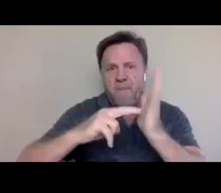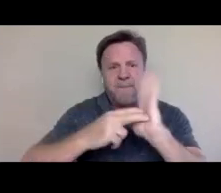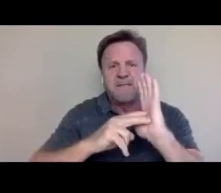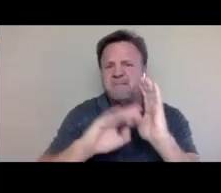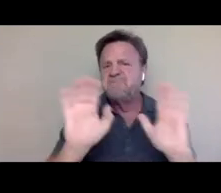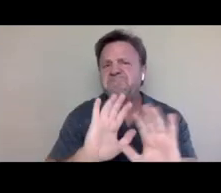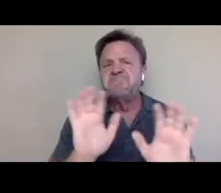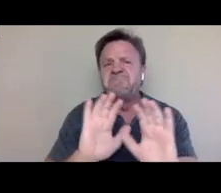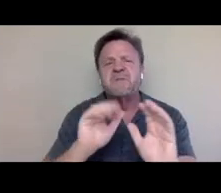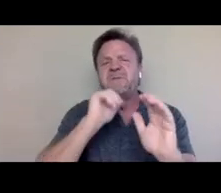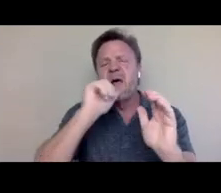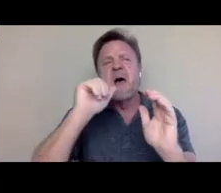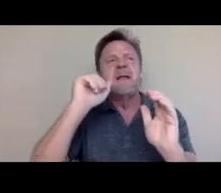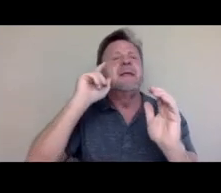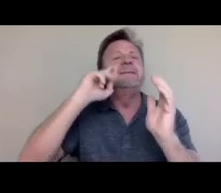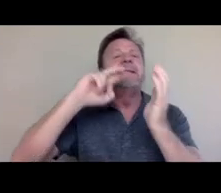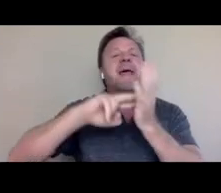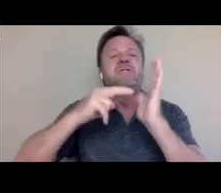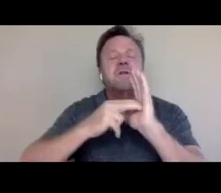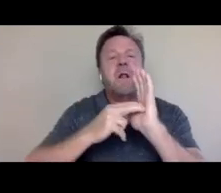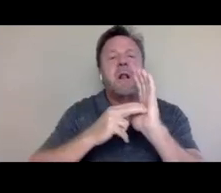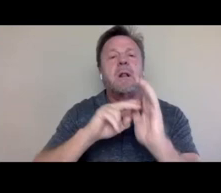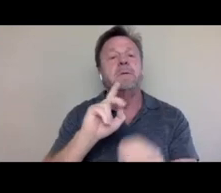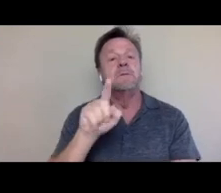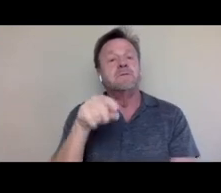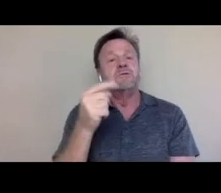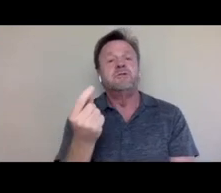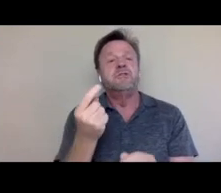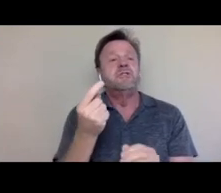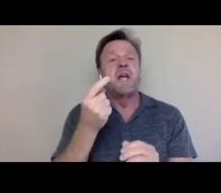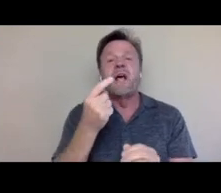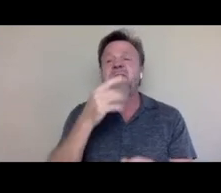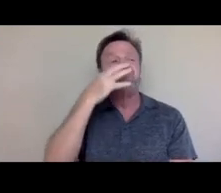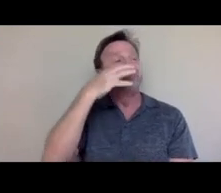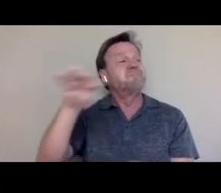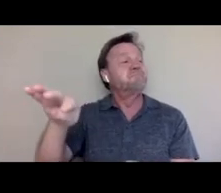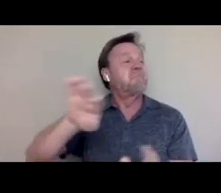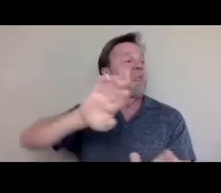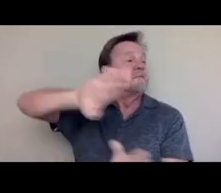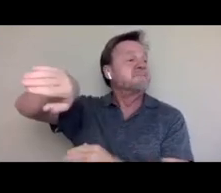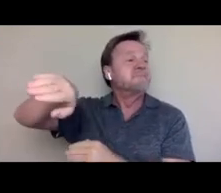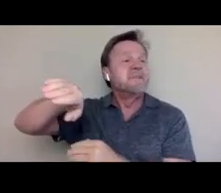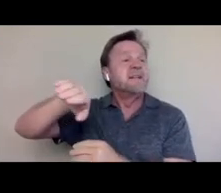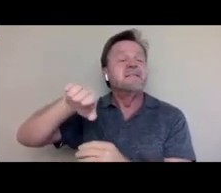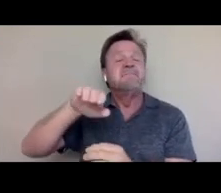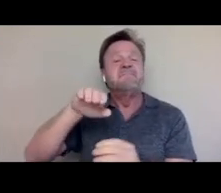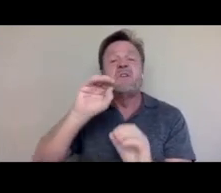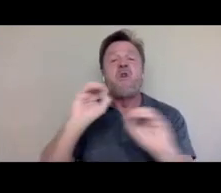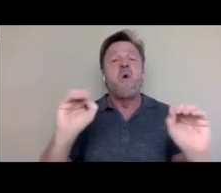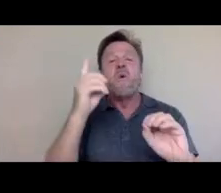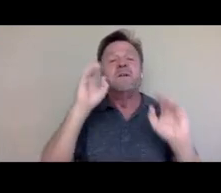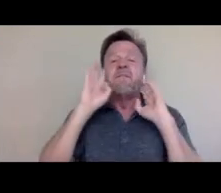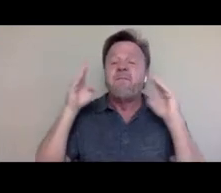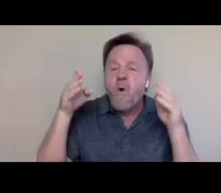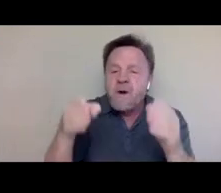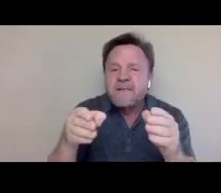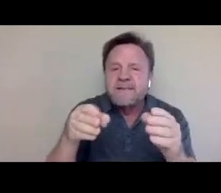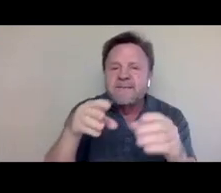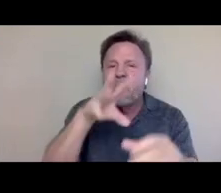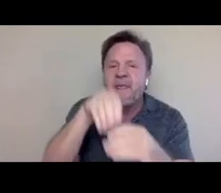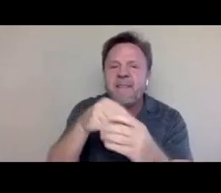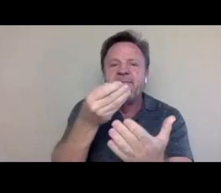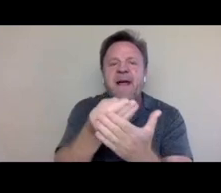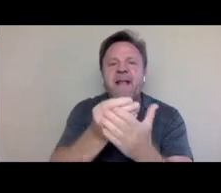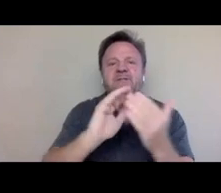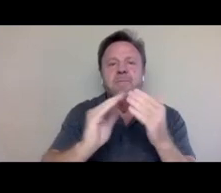wasn't intentional. It was simply out of sight, out of mind, not in the focus of the financial community.